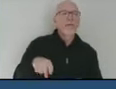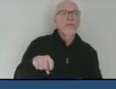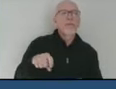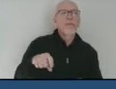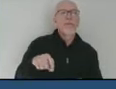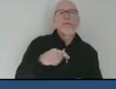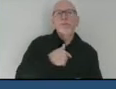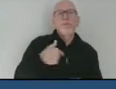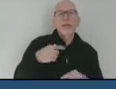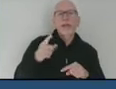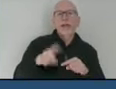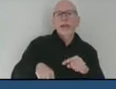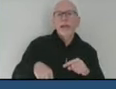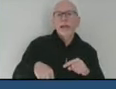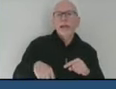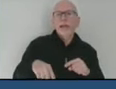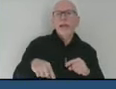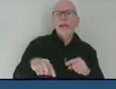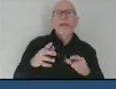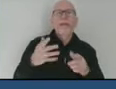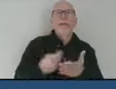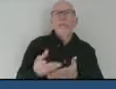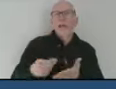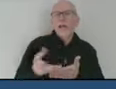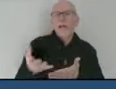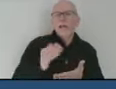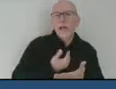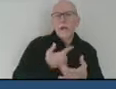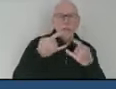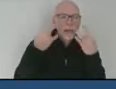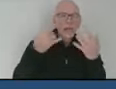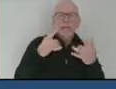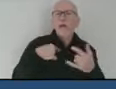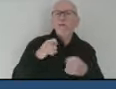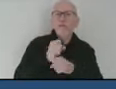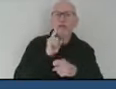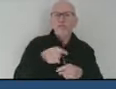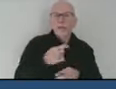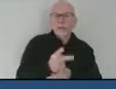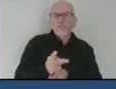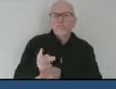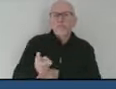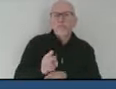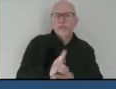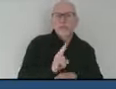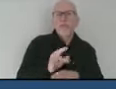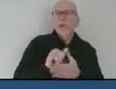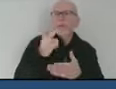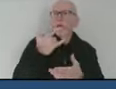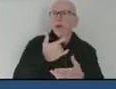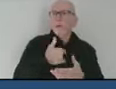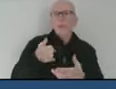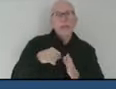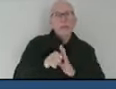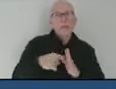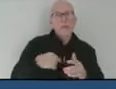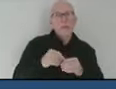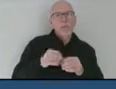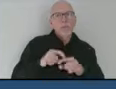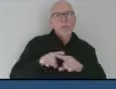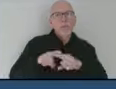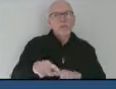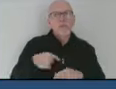we can't spill our resources. We have to be very efficient about deployment of resources. That's why we're, as a state, leaning into trying